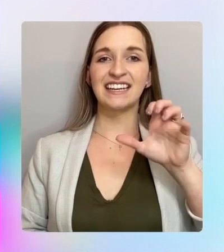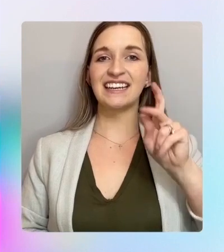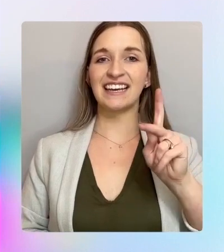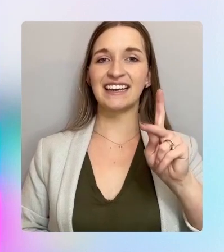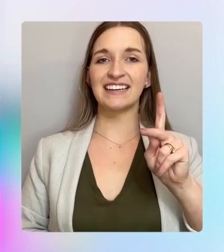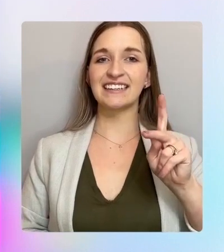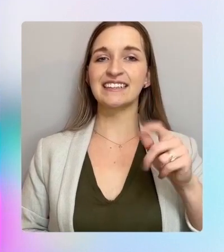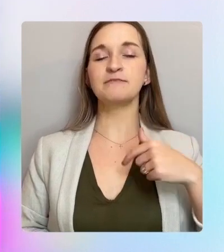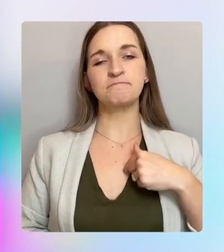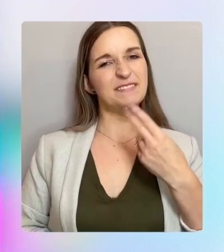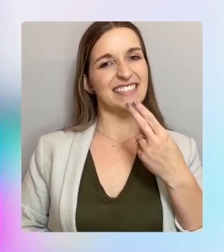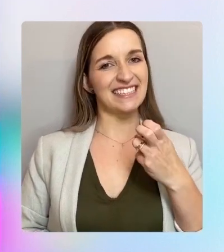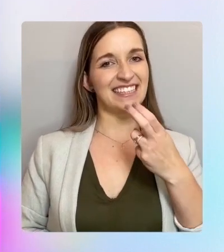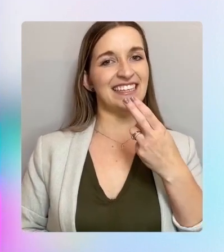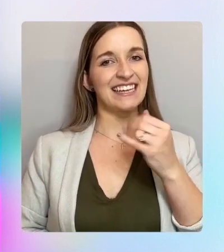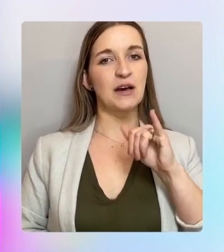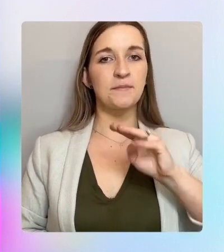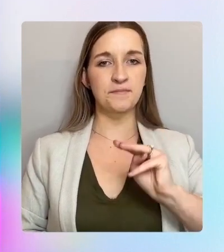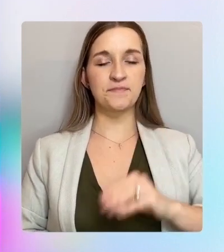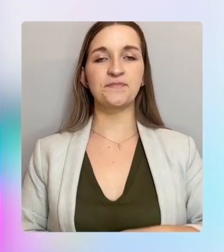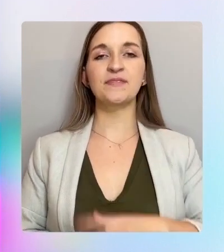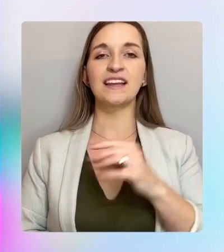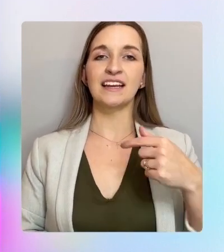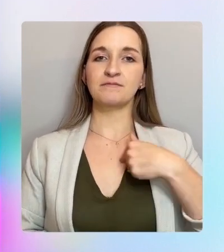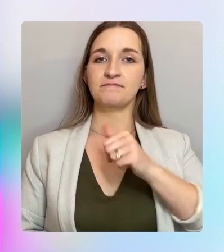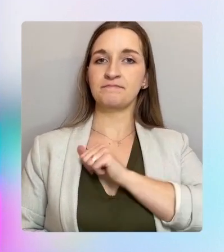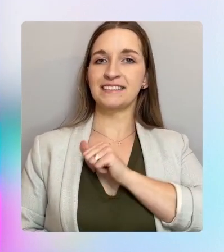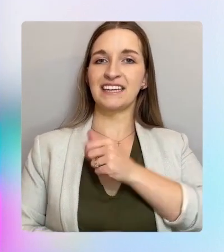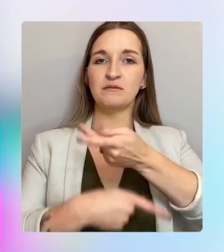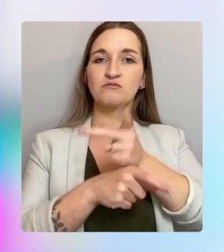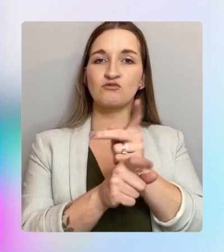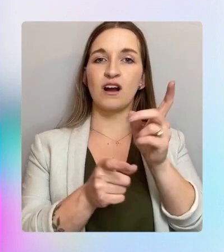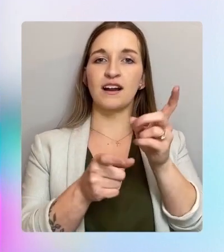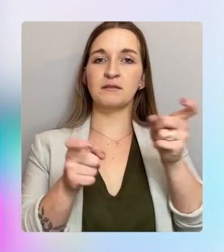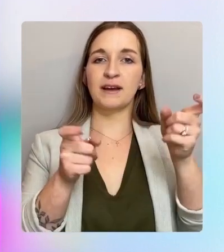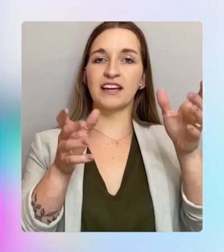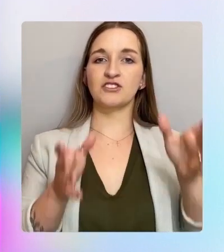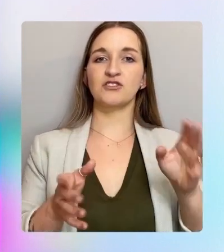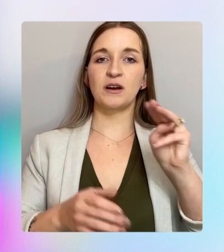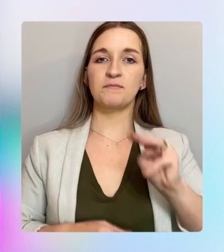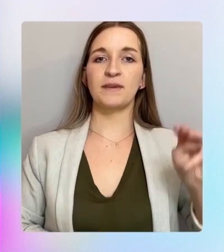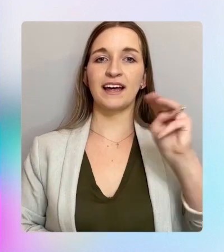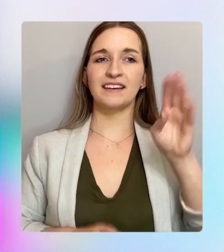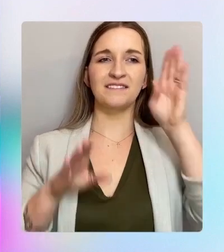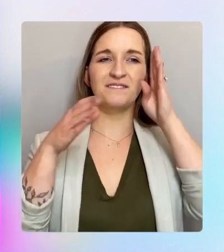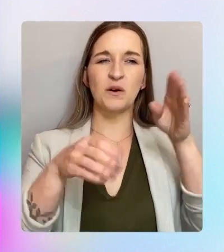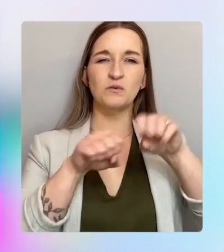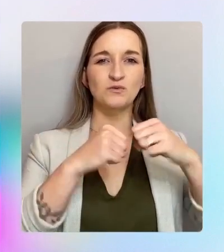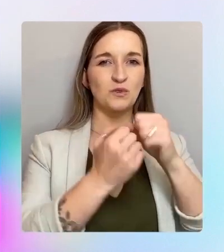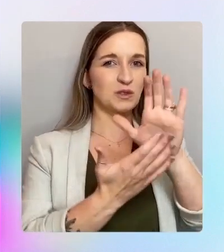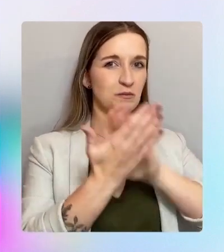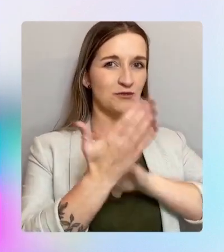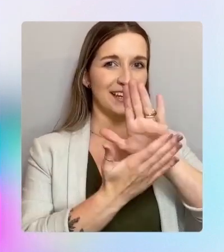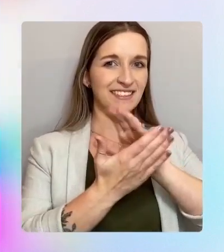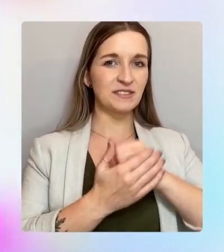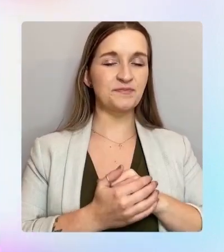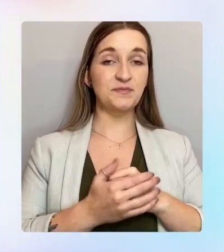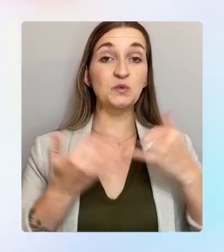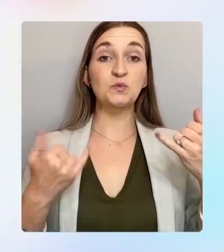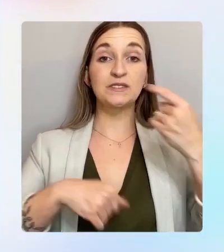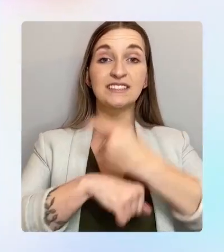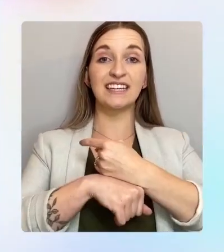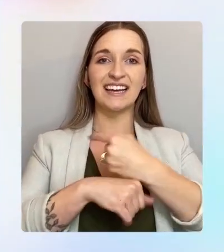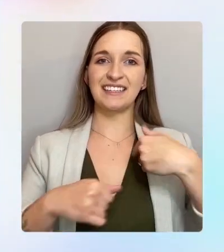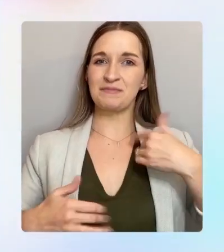Hi, my name is Nick Ontiveros. My preferred pronouns are he, him, and I am a product manager at Meta focused on social presence.